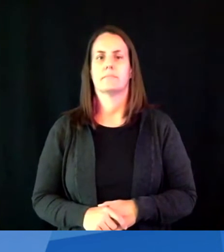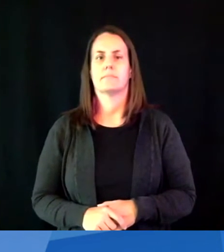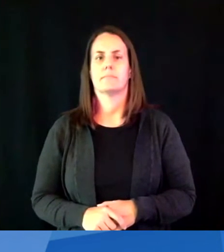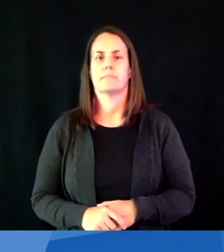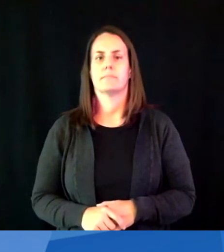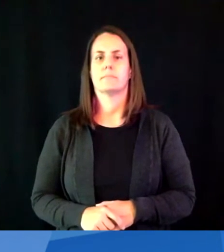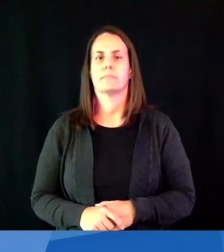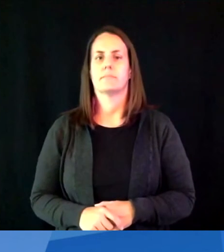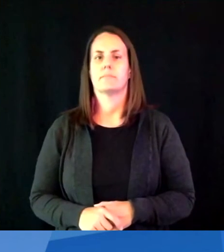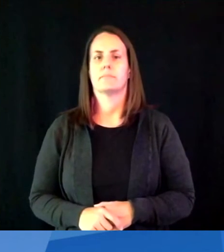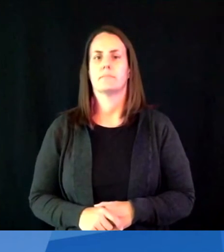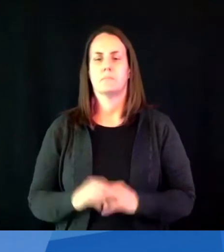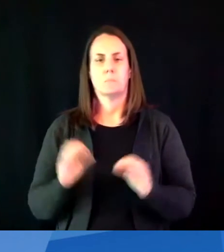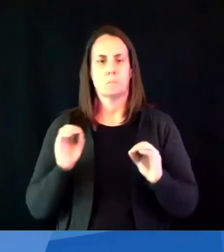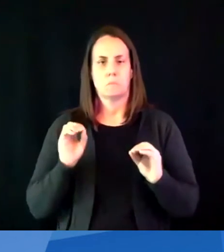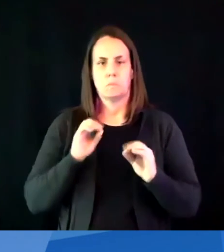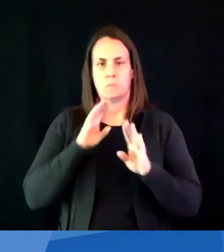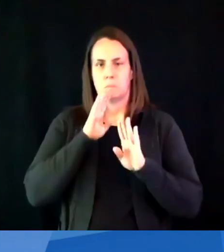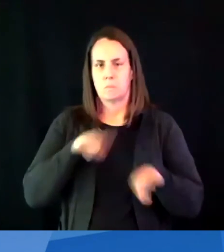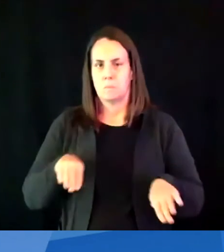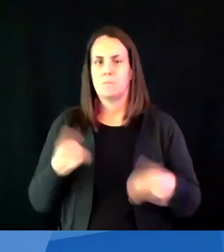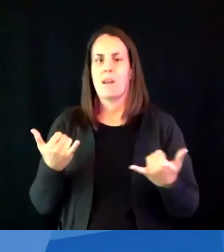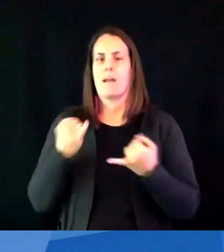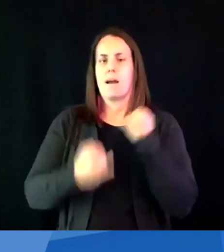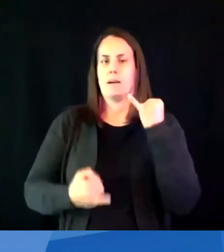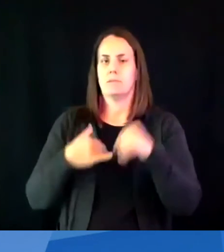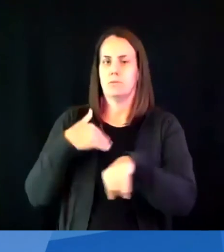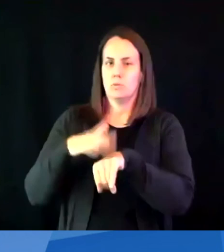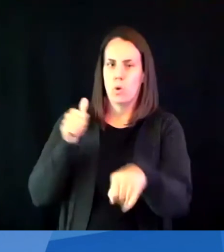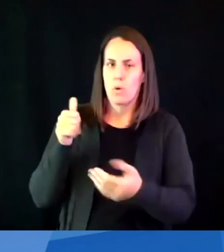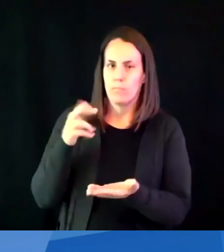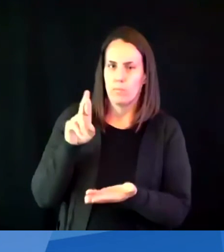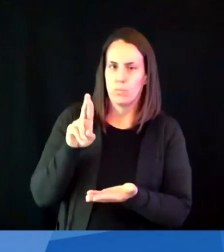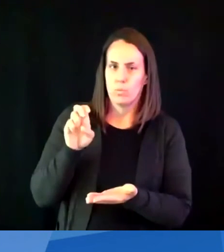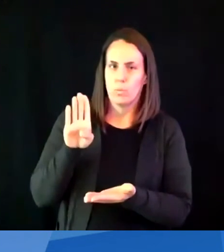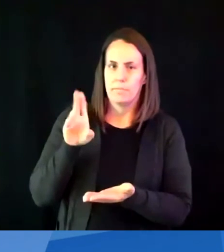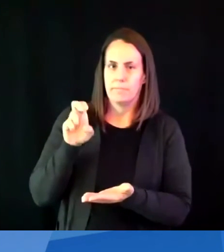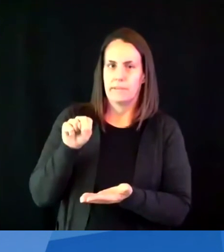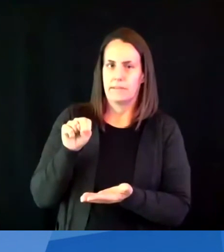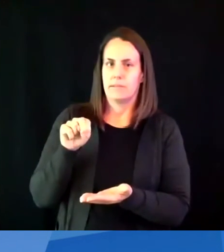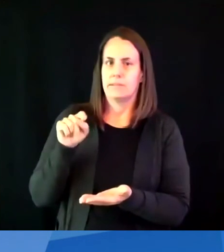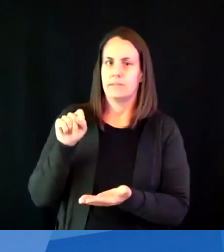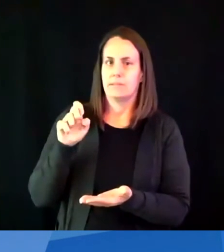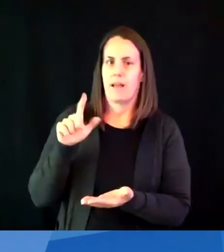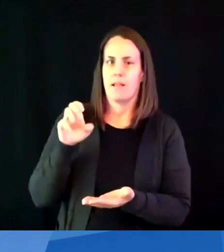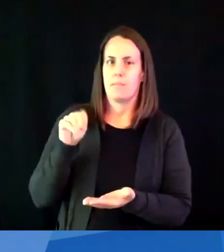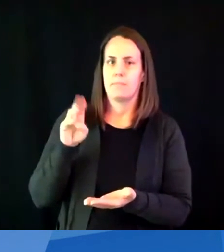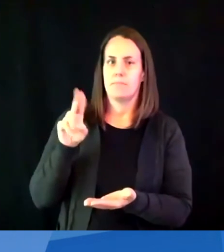And finally, Ruben Pereda from Telemundo. Ruben.